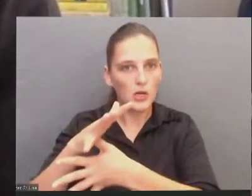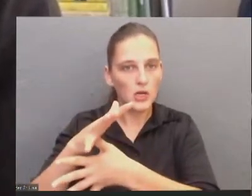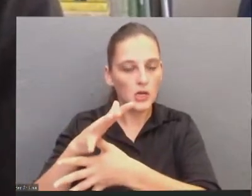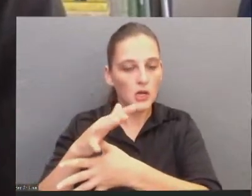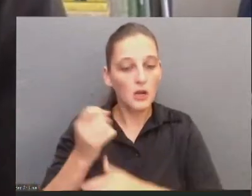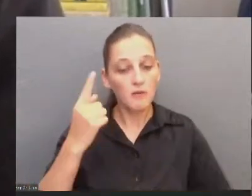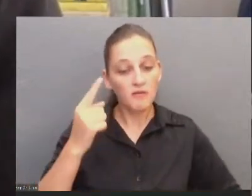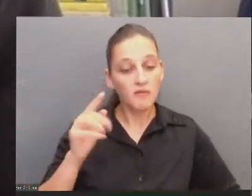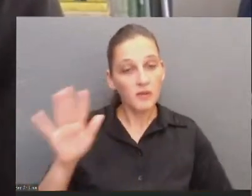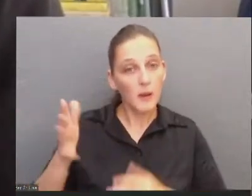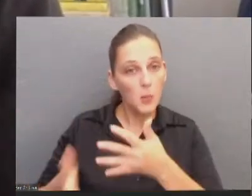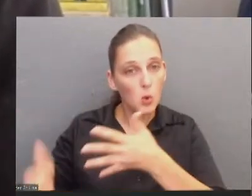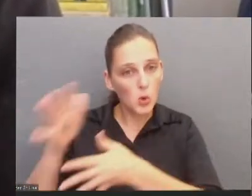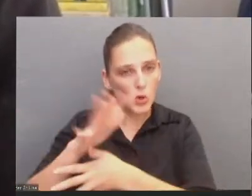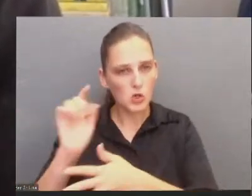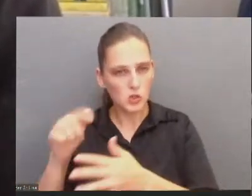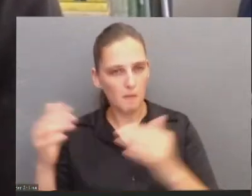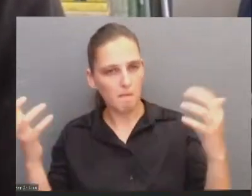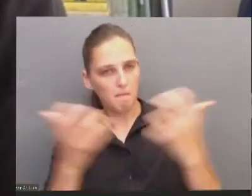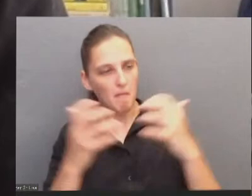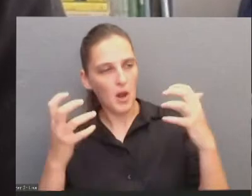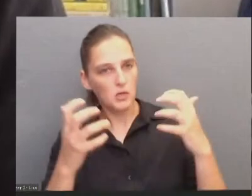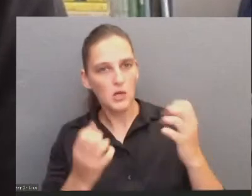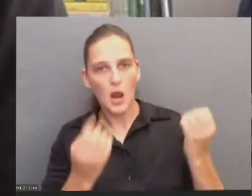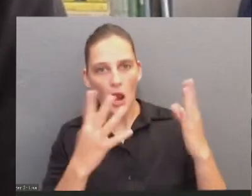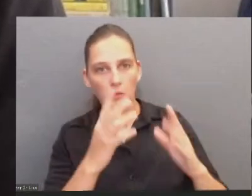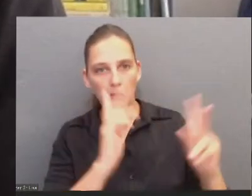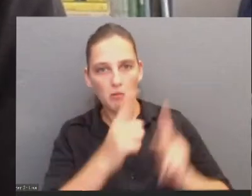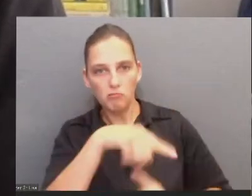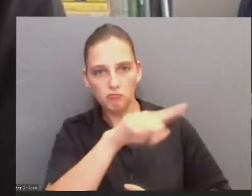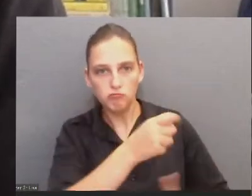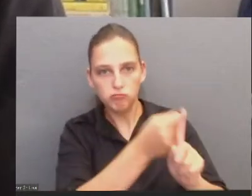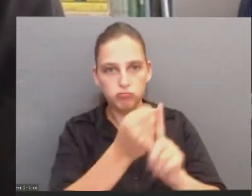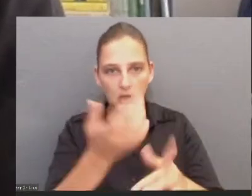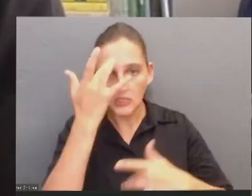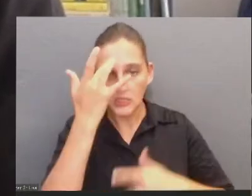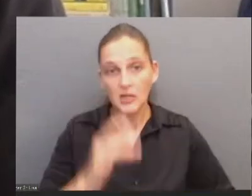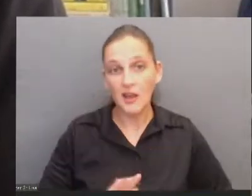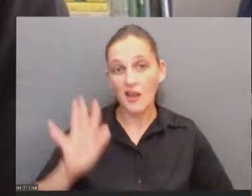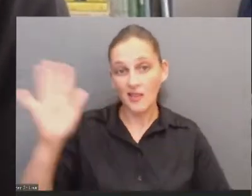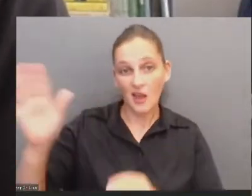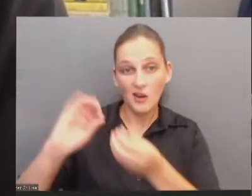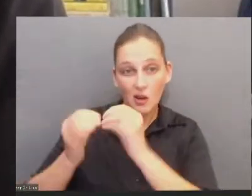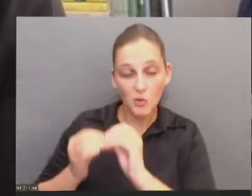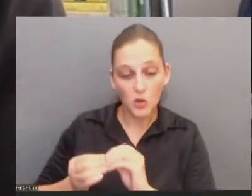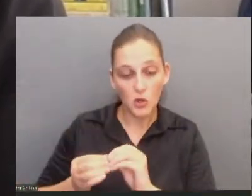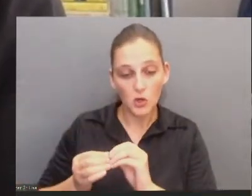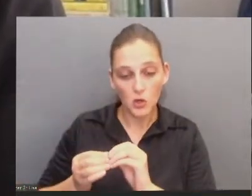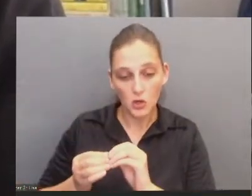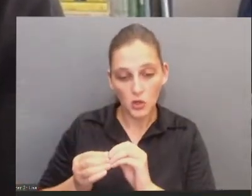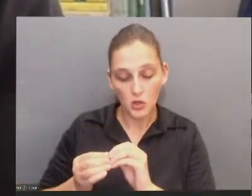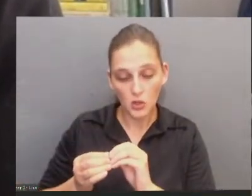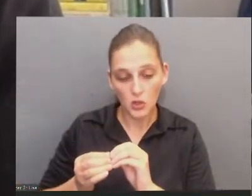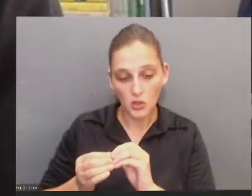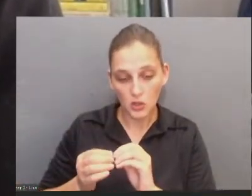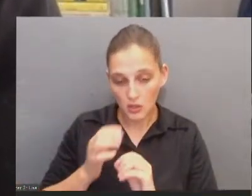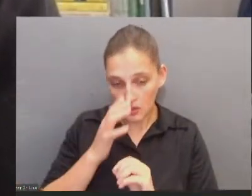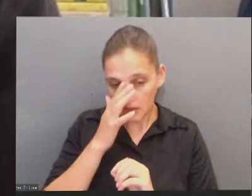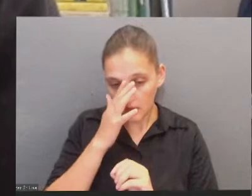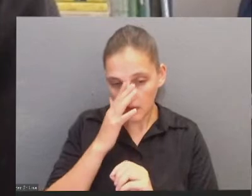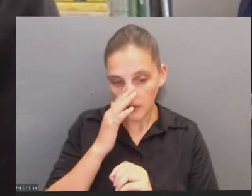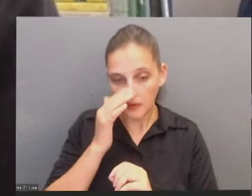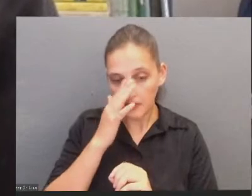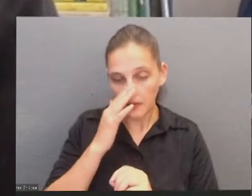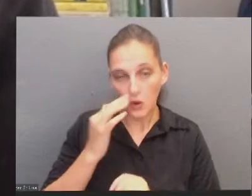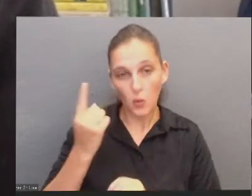burden. Because according to their numbers, my life in New York National Institute of Health research dollars is